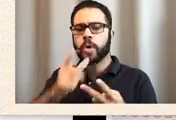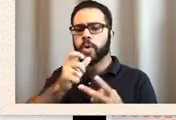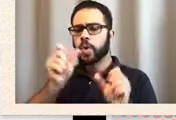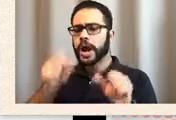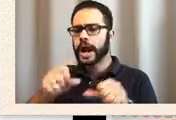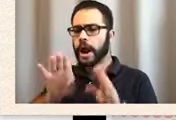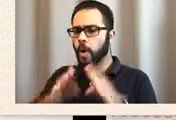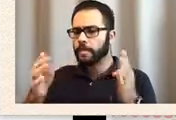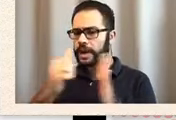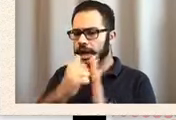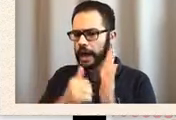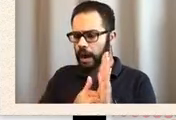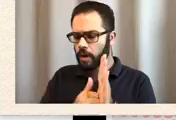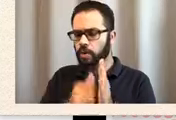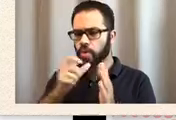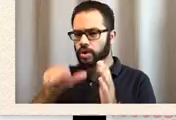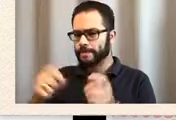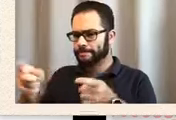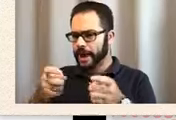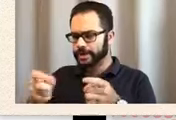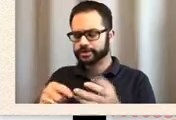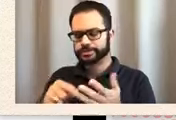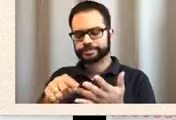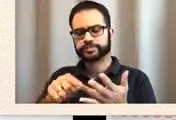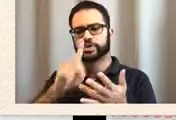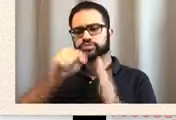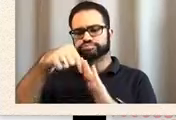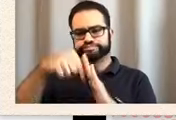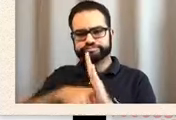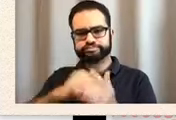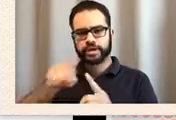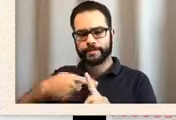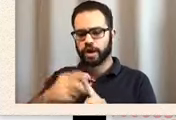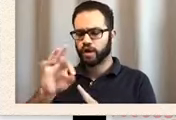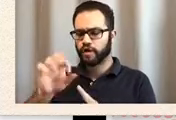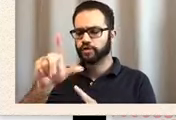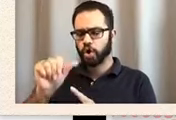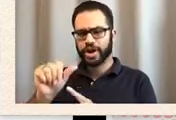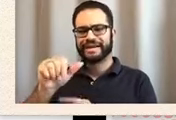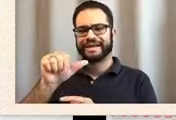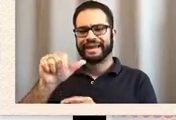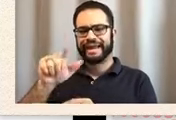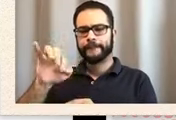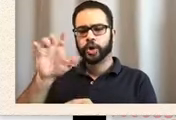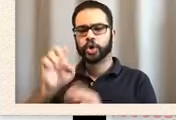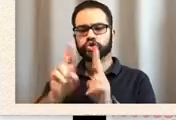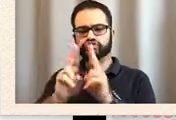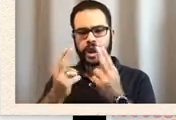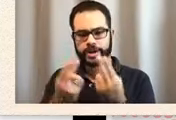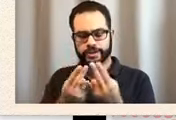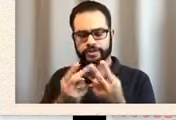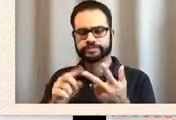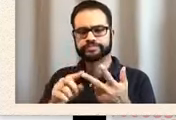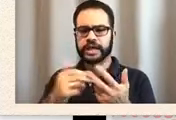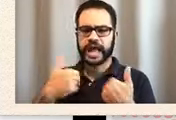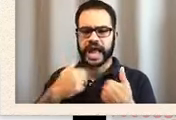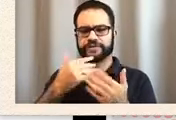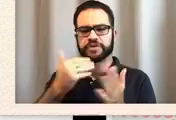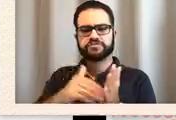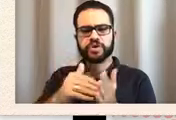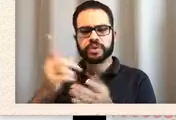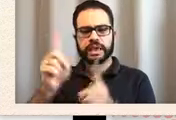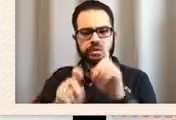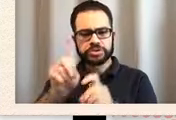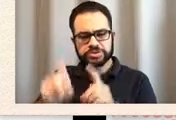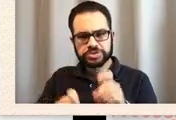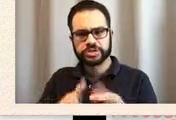the specifics of Florida's Able program, Able United. We'll tackle some frequently asked questions, and then we'll have open